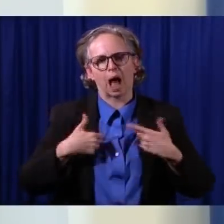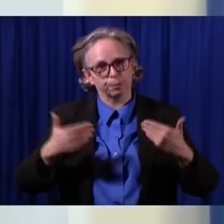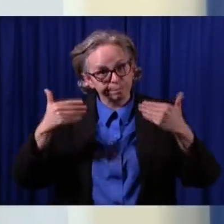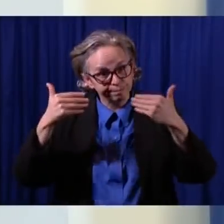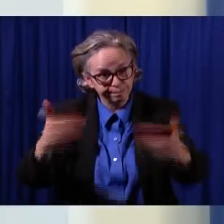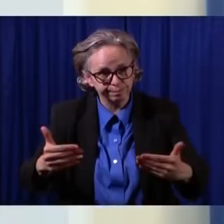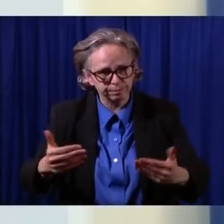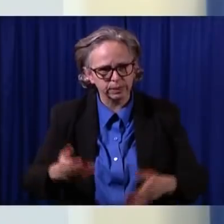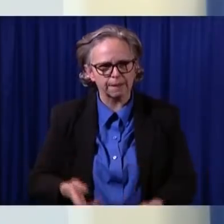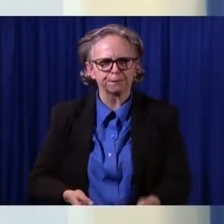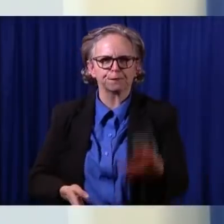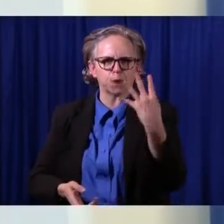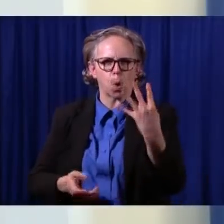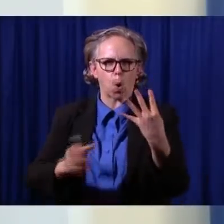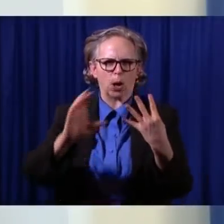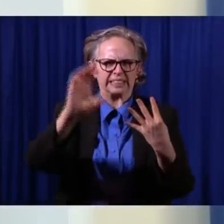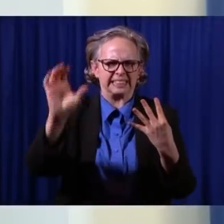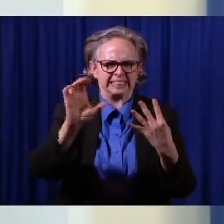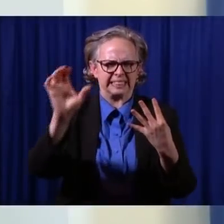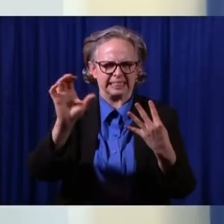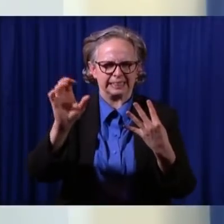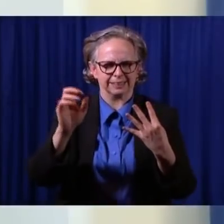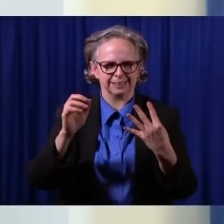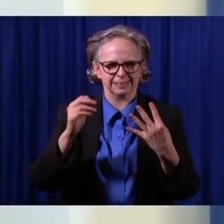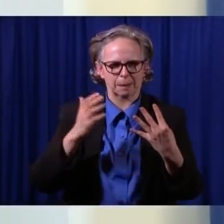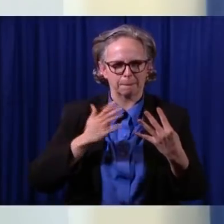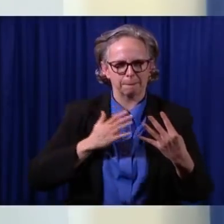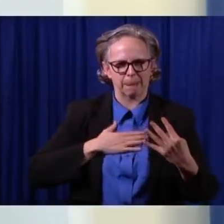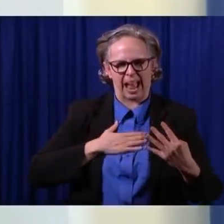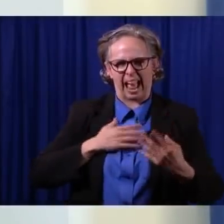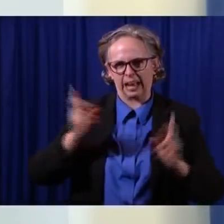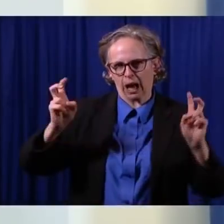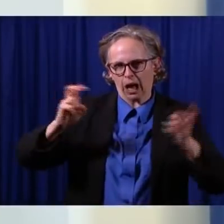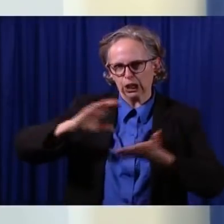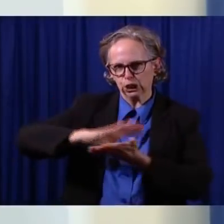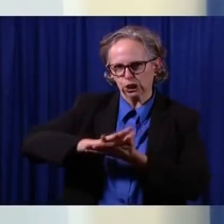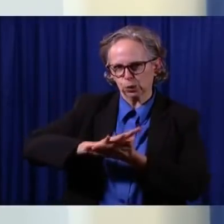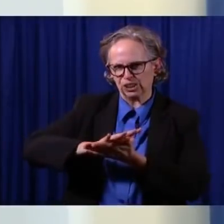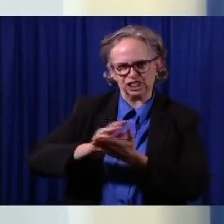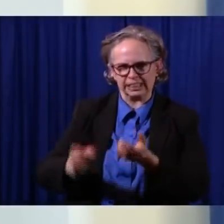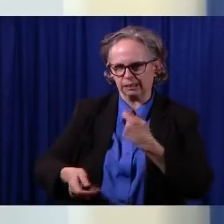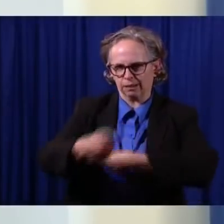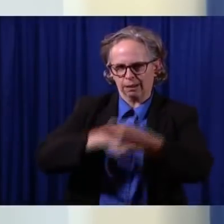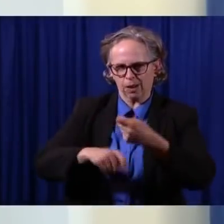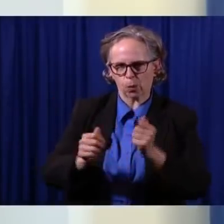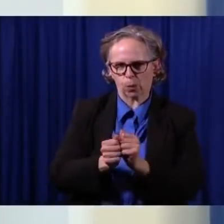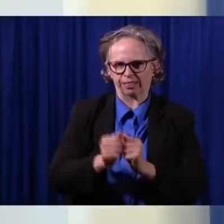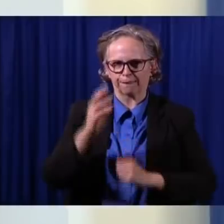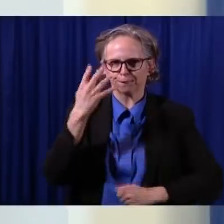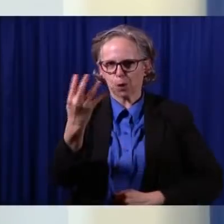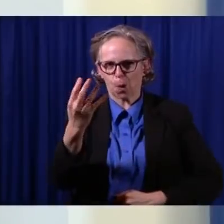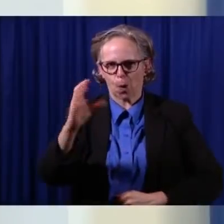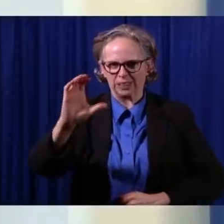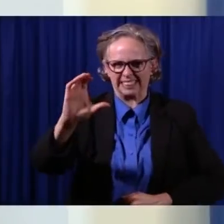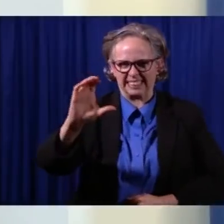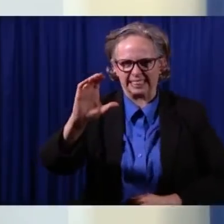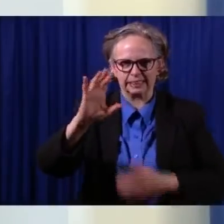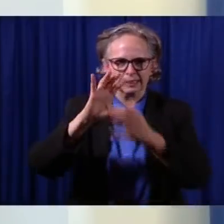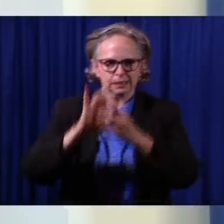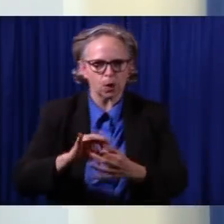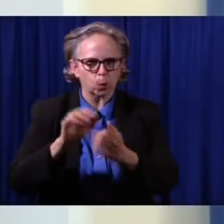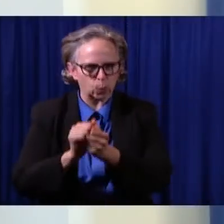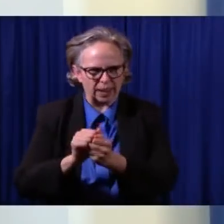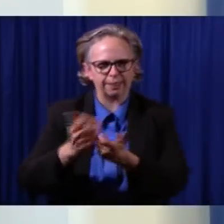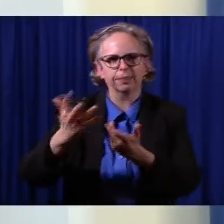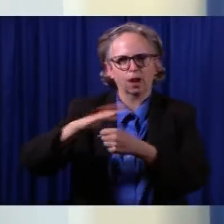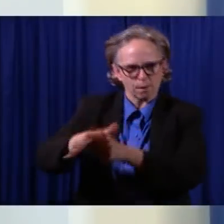found that my new Swiss cheese will be a lot around the 4 C's. But I think we'll continue to see the spread of this virus in areas of